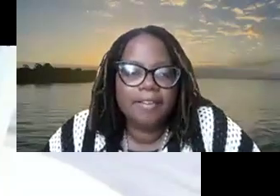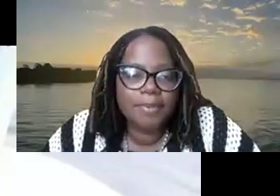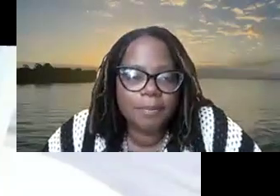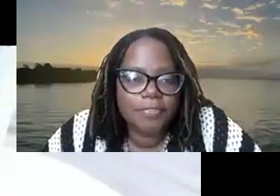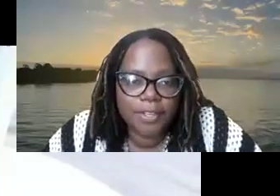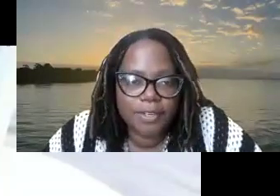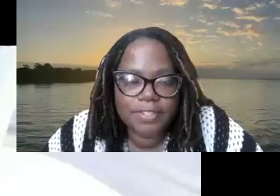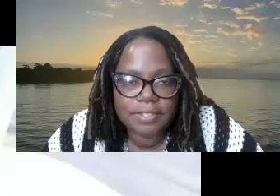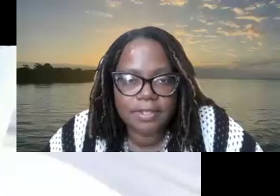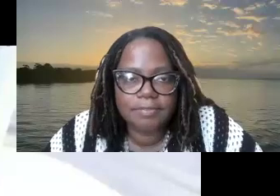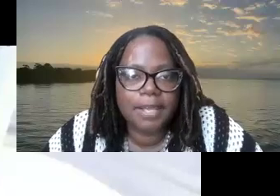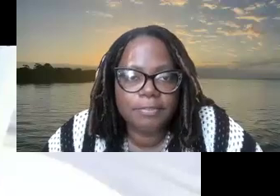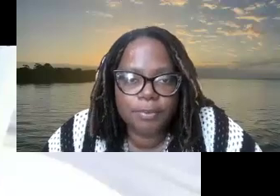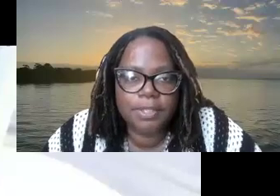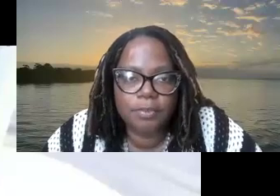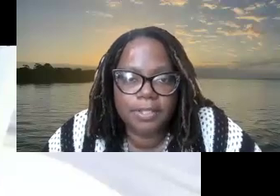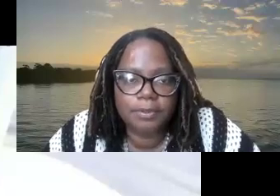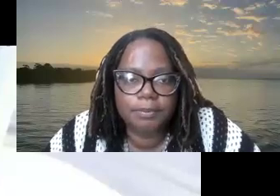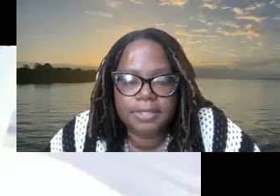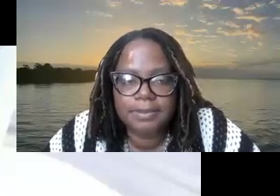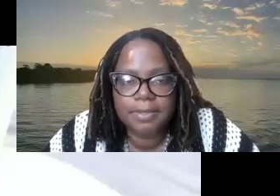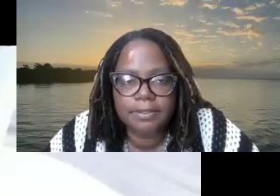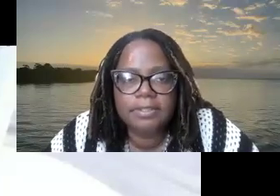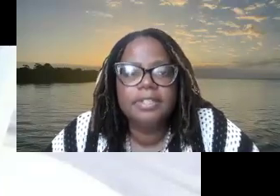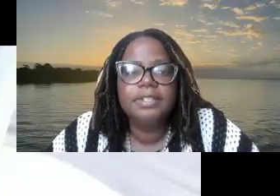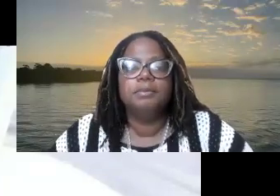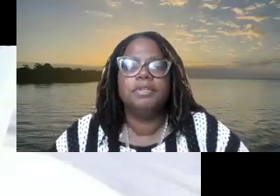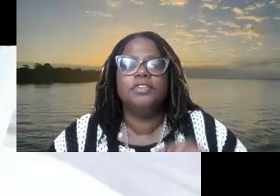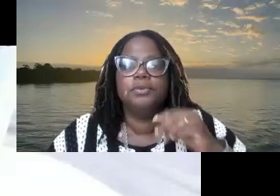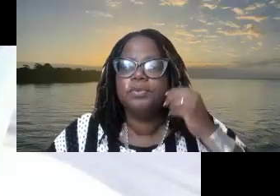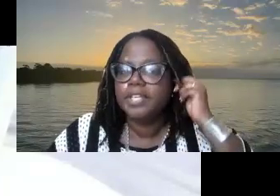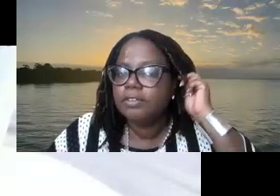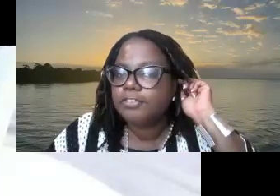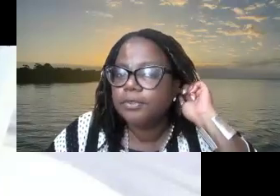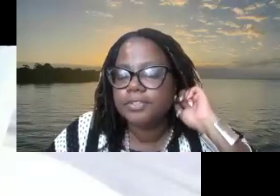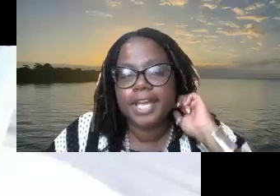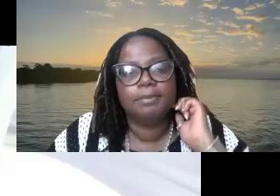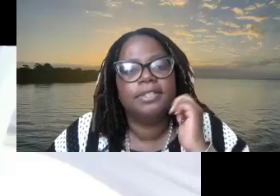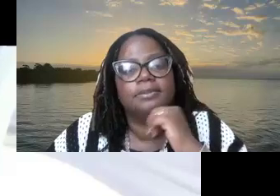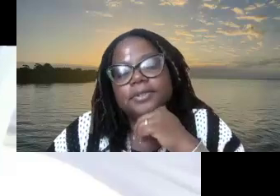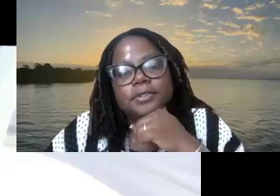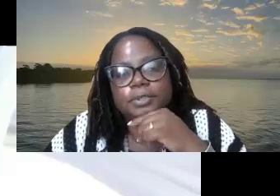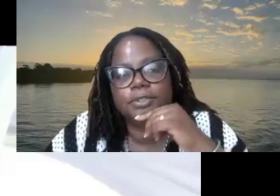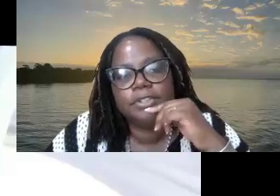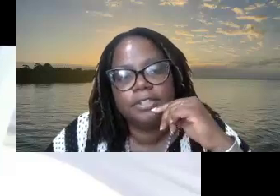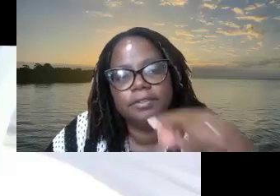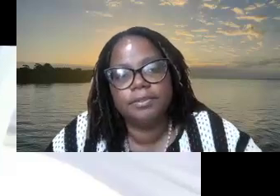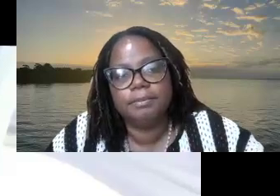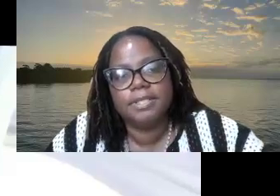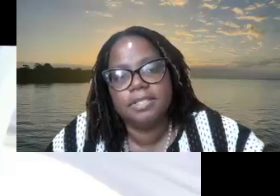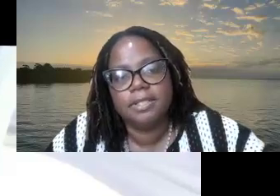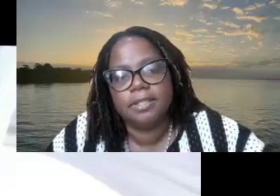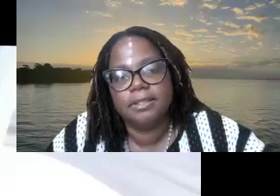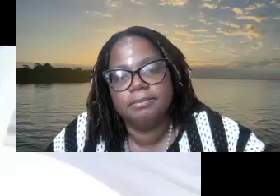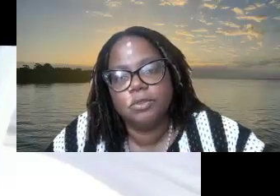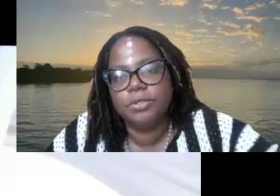I have become a fan of this platform. Many of you might know, Mentimeter. But if you take your phone or tablet or your computer and you go